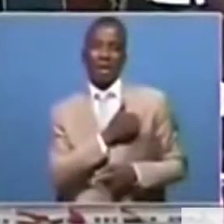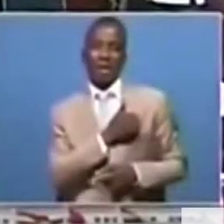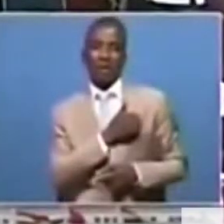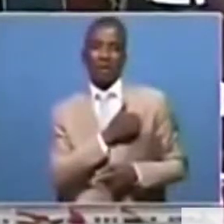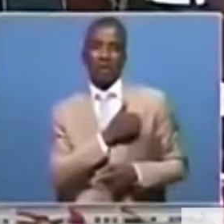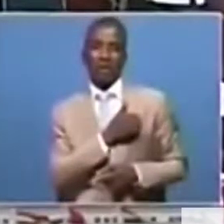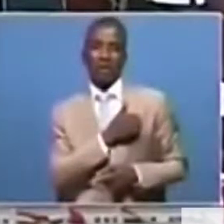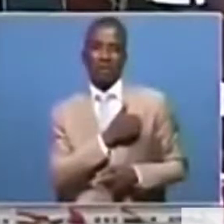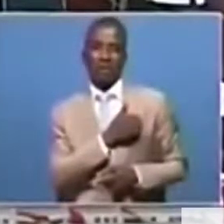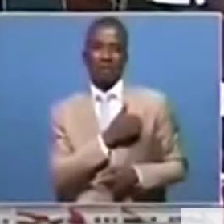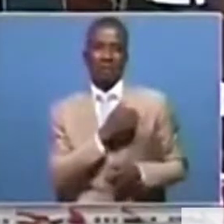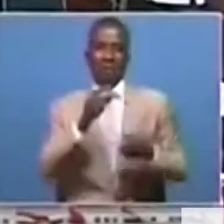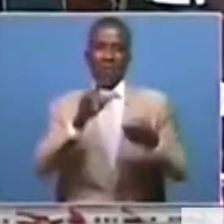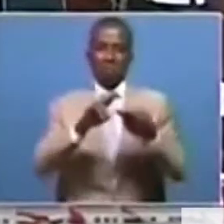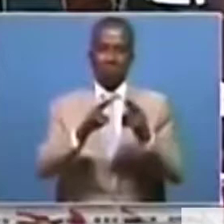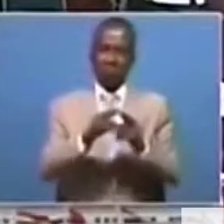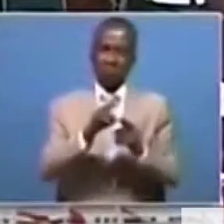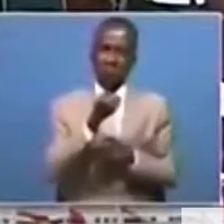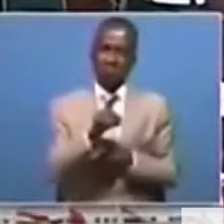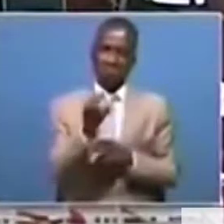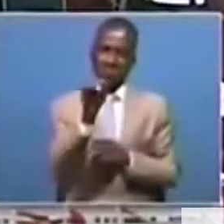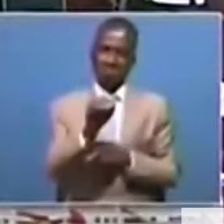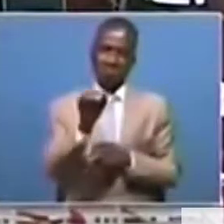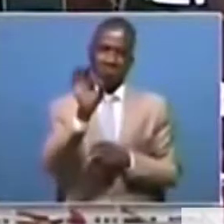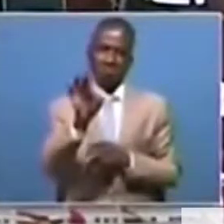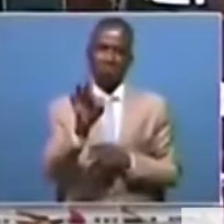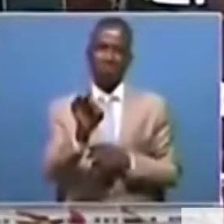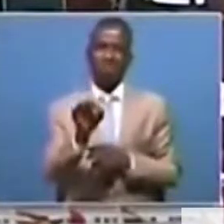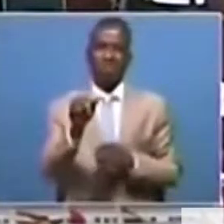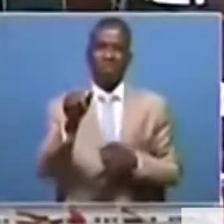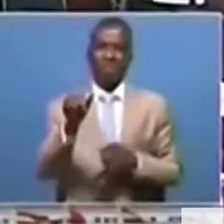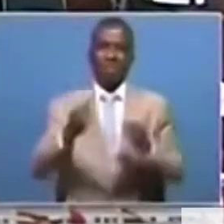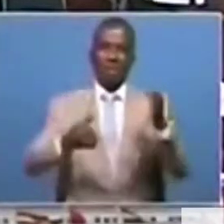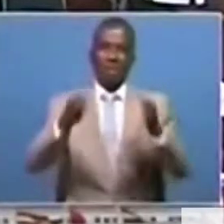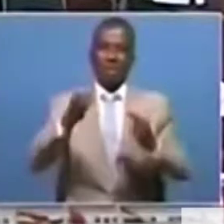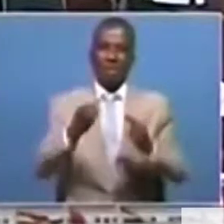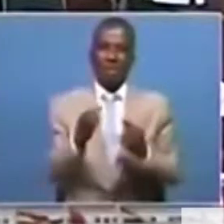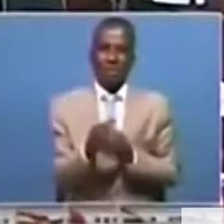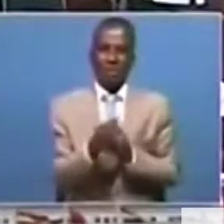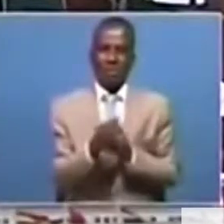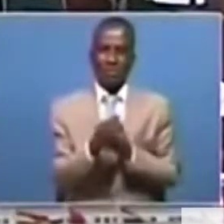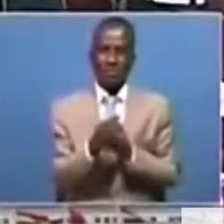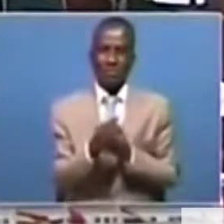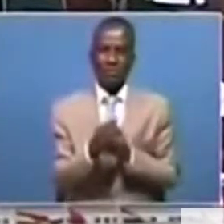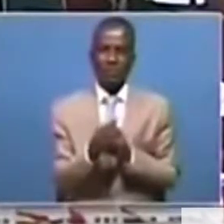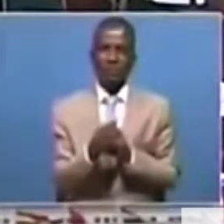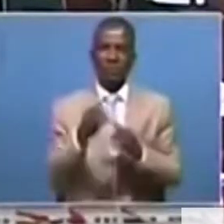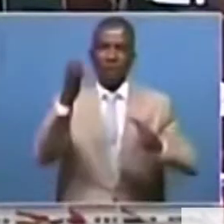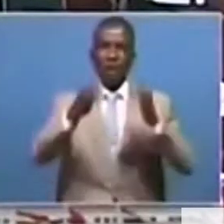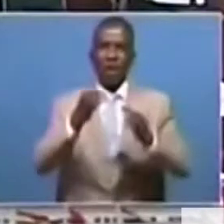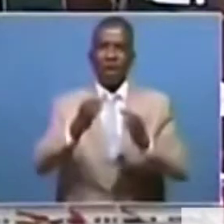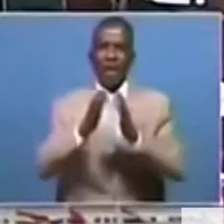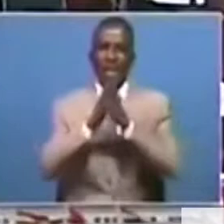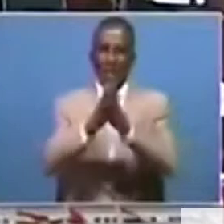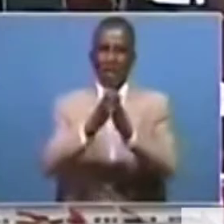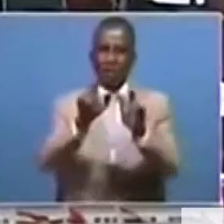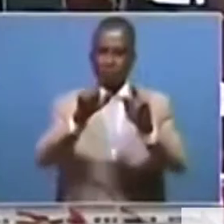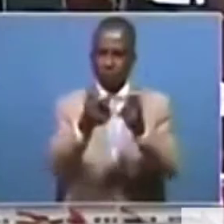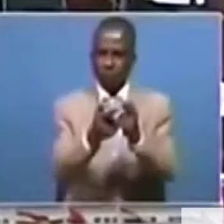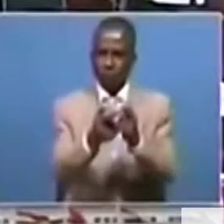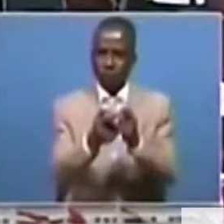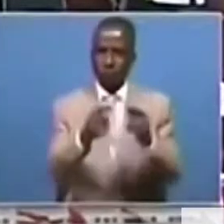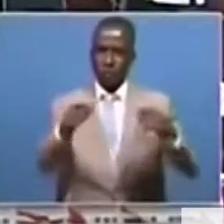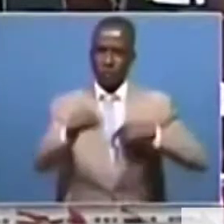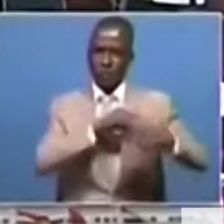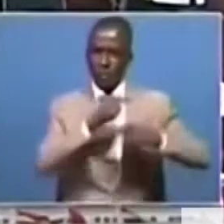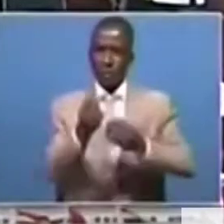145, 2013 OJ, number 109, Supreme Court, Andrew J. held, quote, the court requires the parties to litigation to